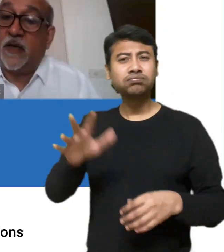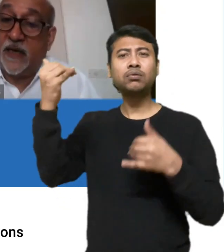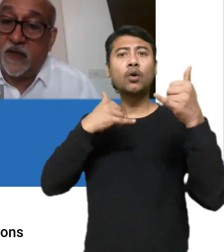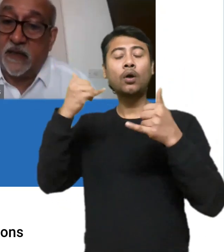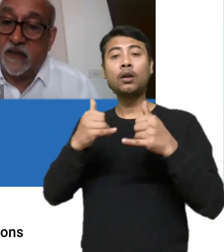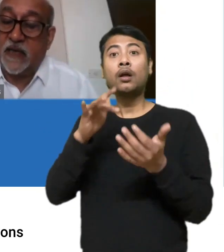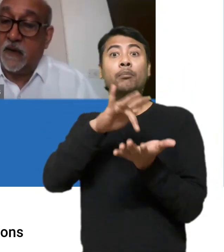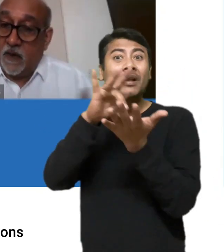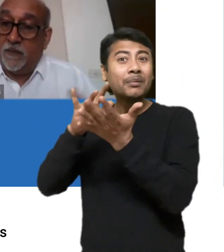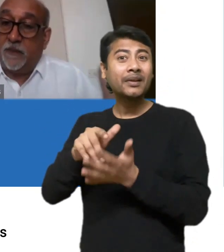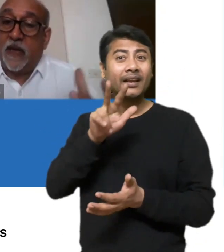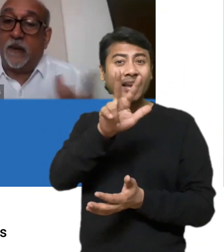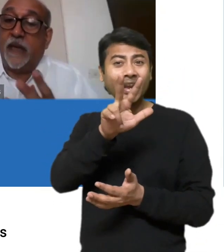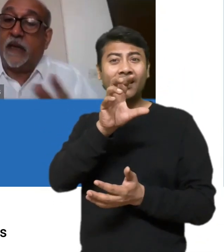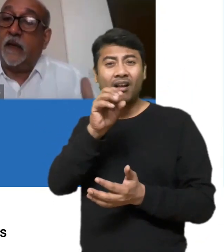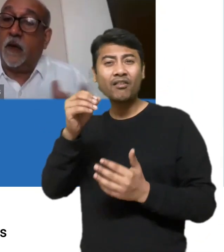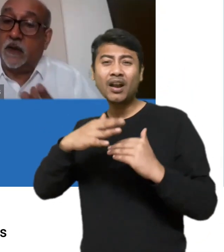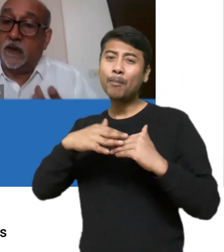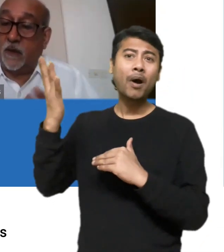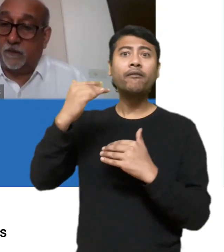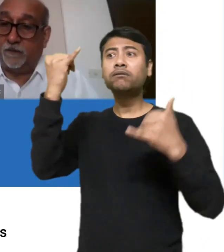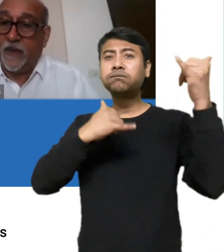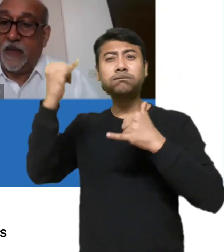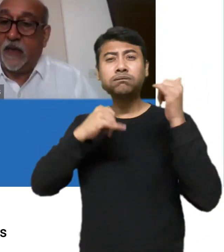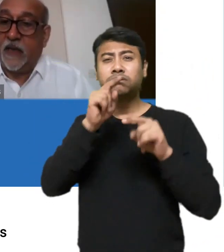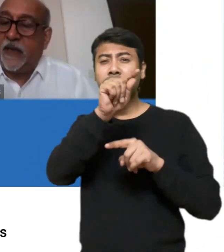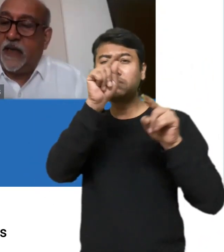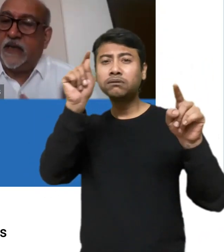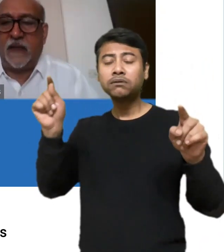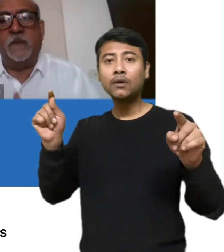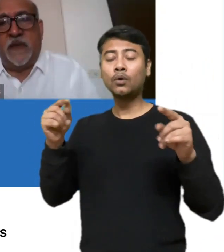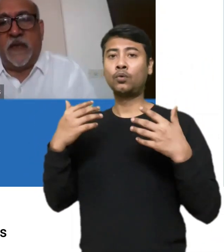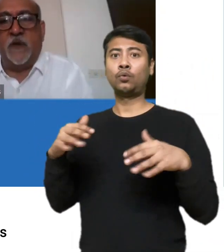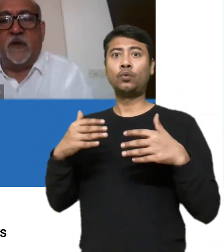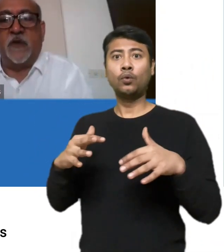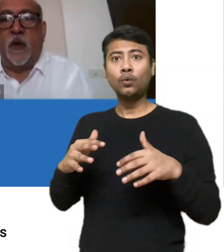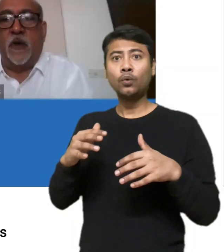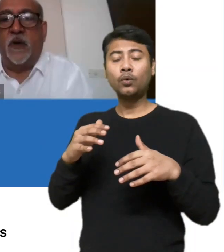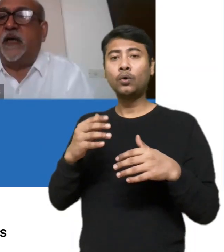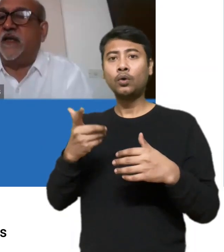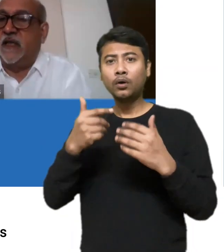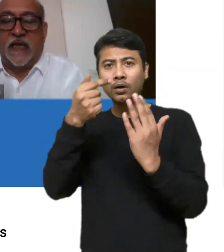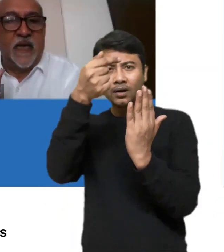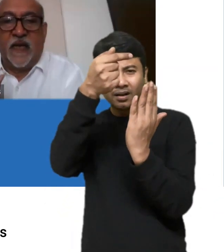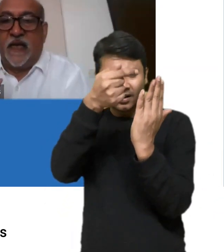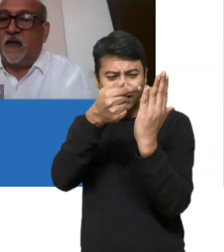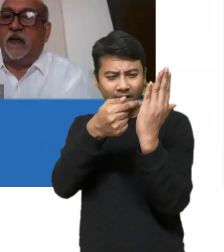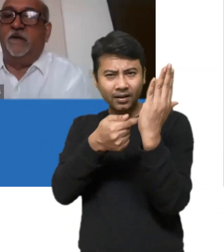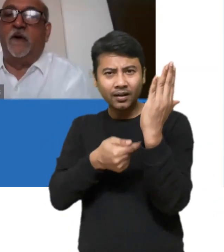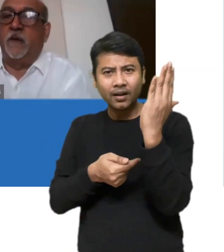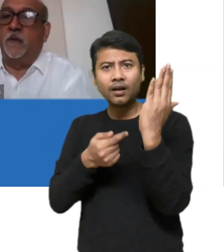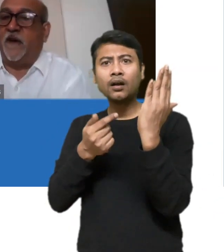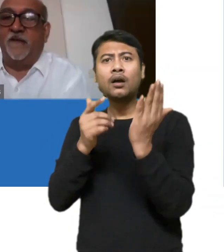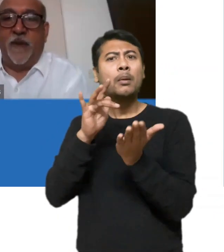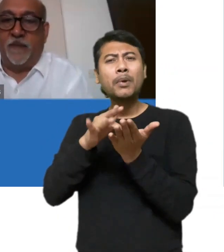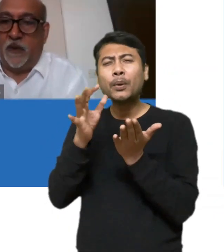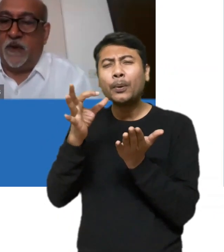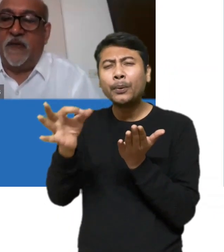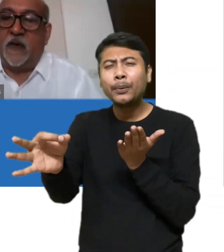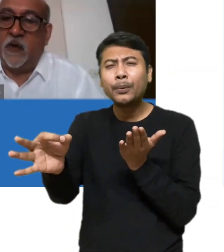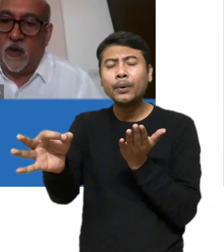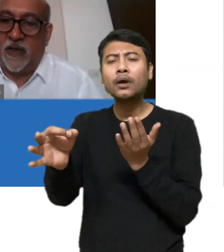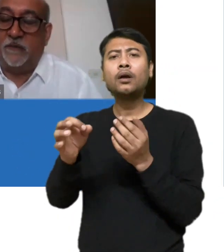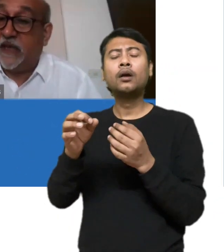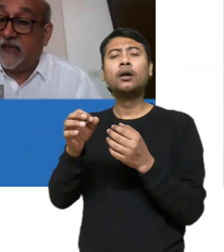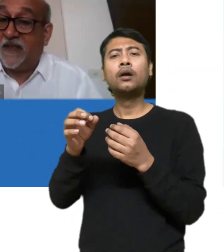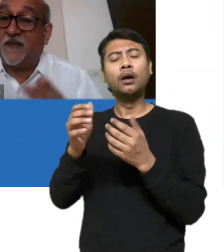different locations where people are making calls from, and we can tell. I mean, some of those small locations, there are 4 or 5 people